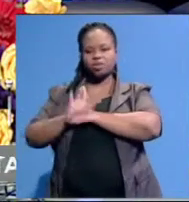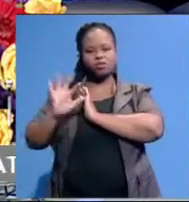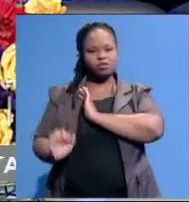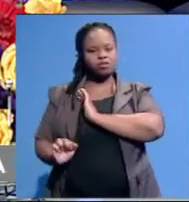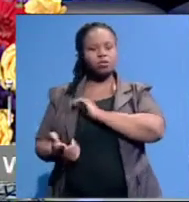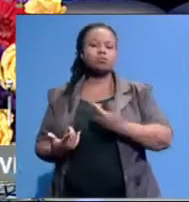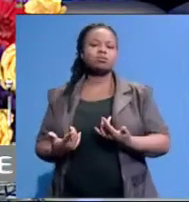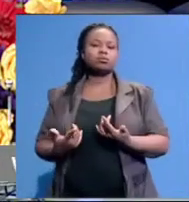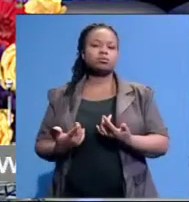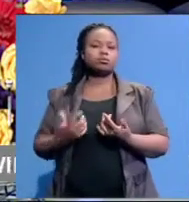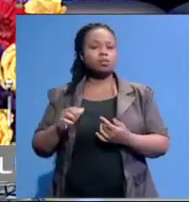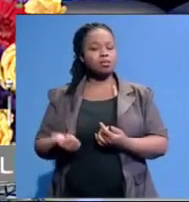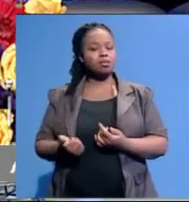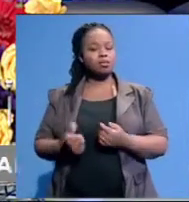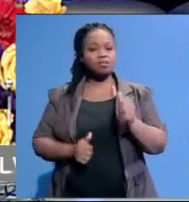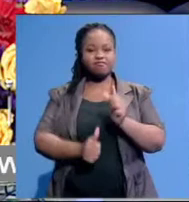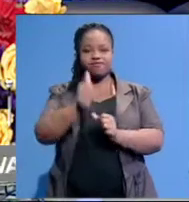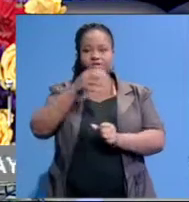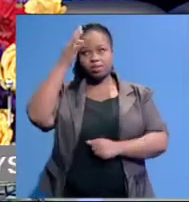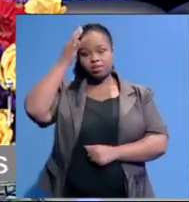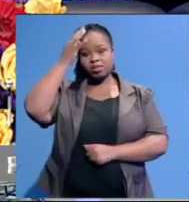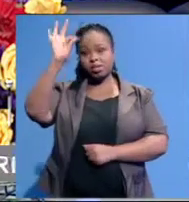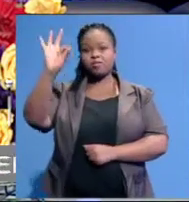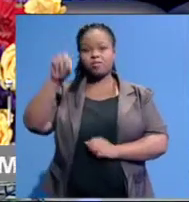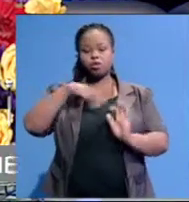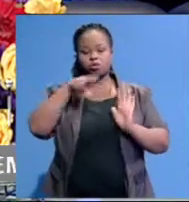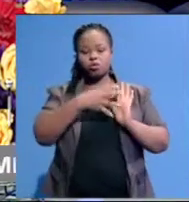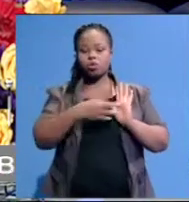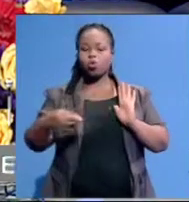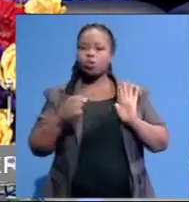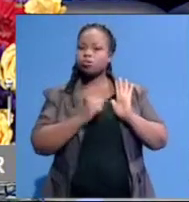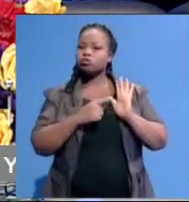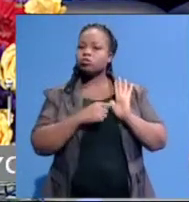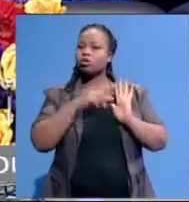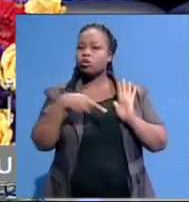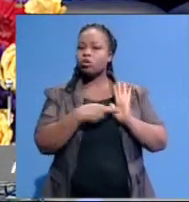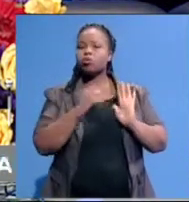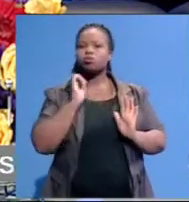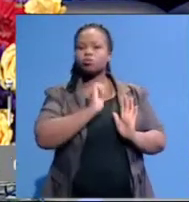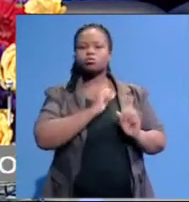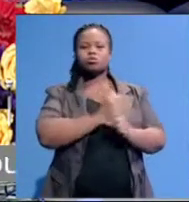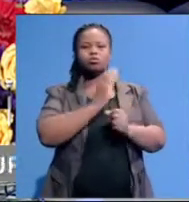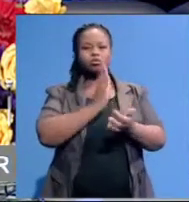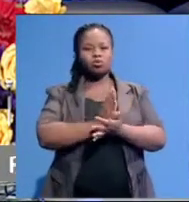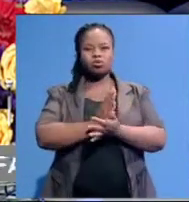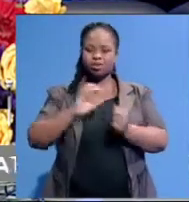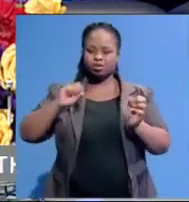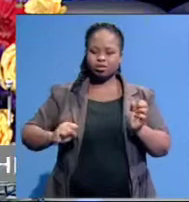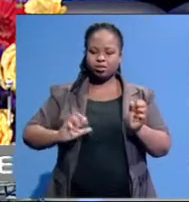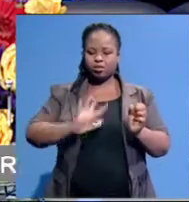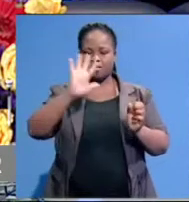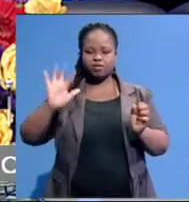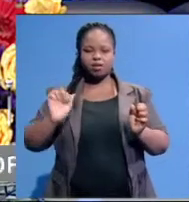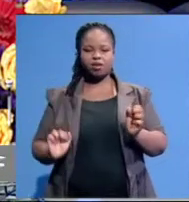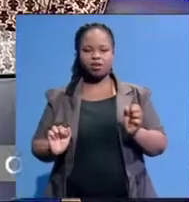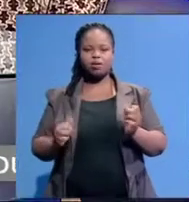role of the first government really was to reintroduce and reintegrate South Africa back into where